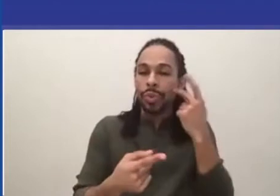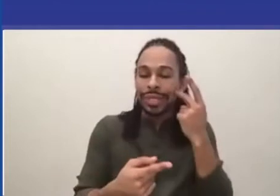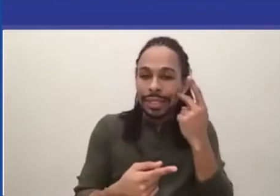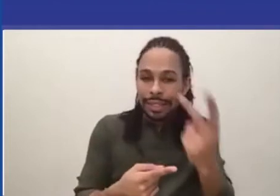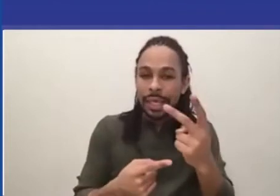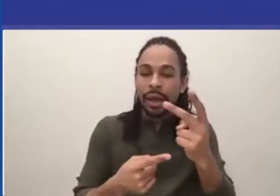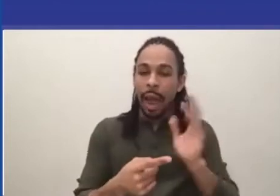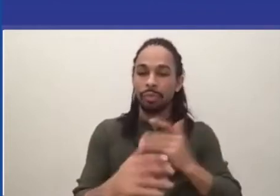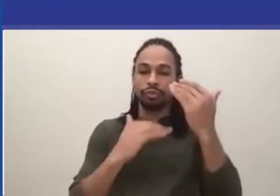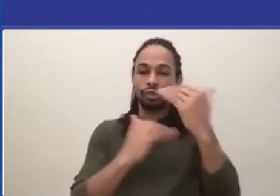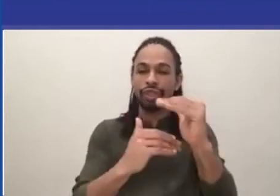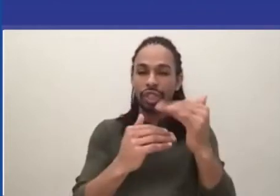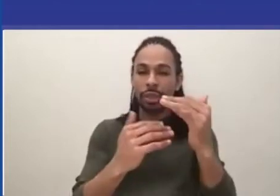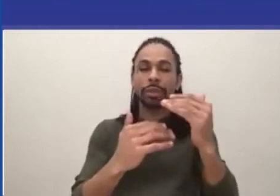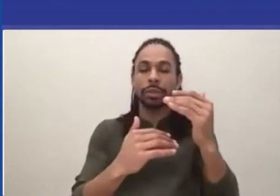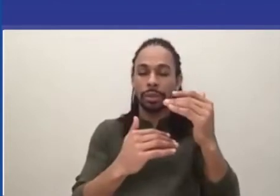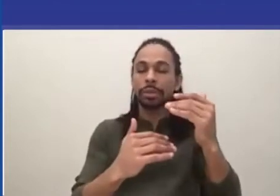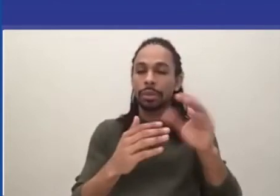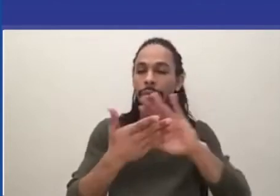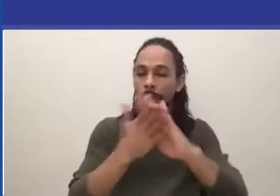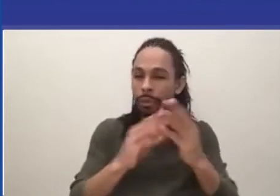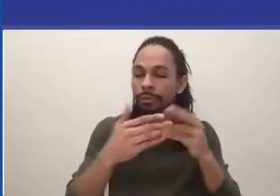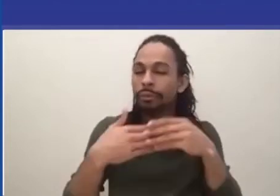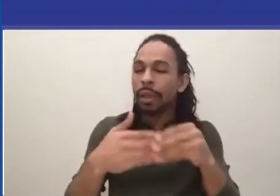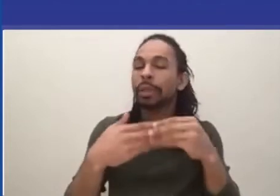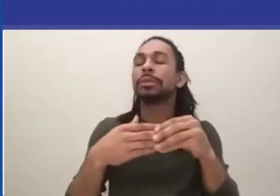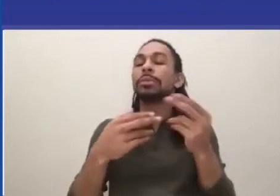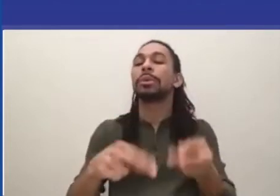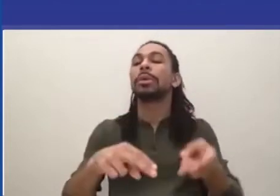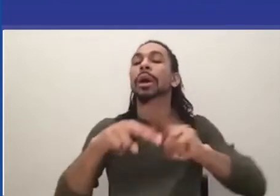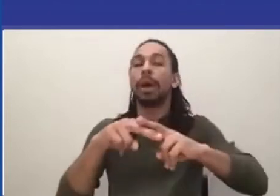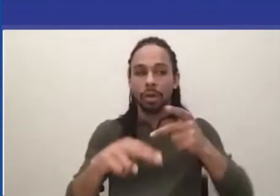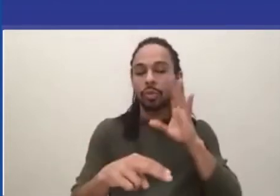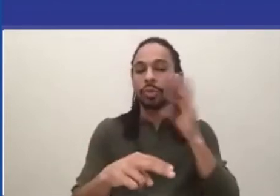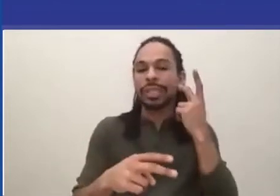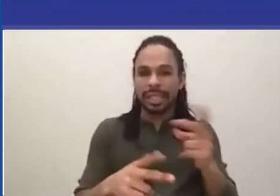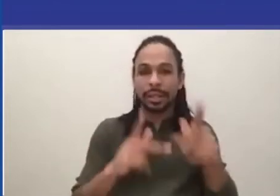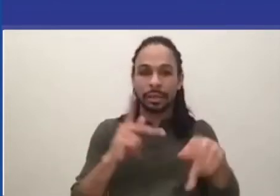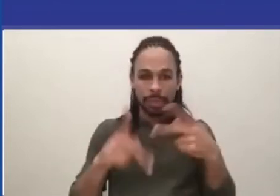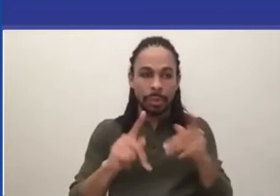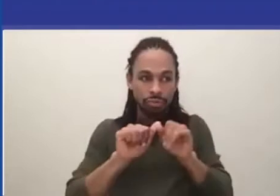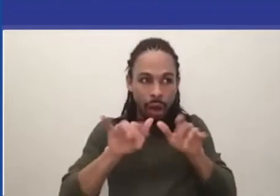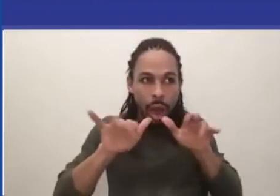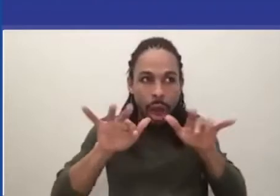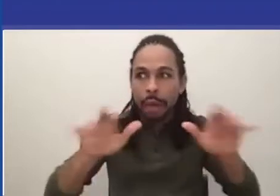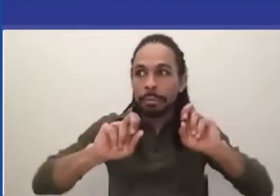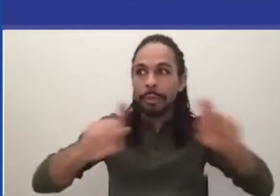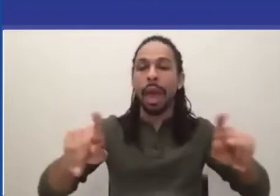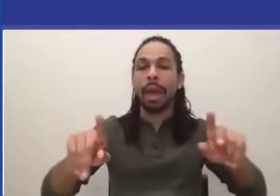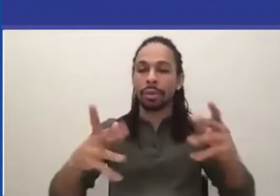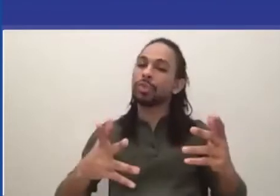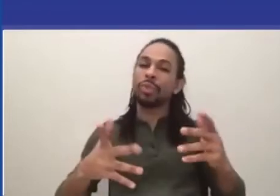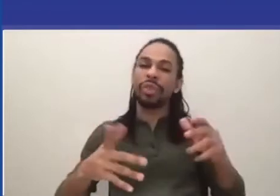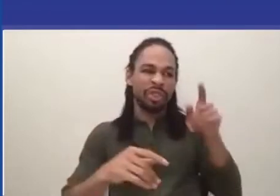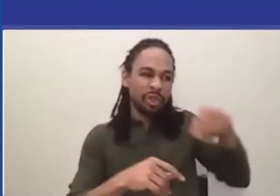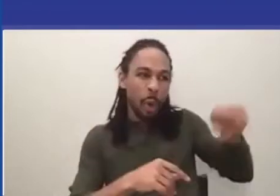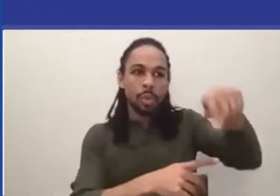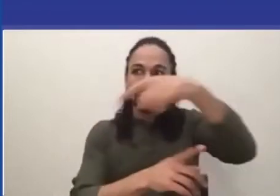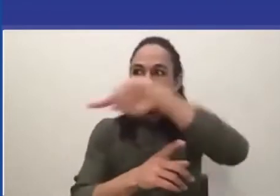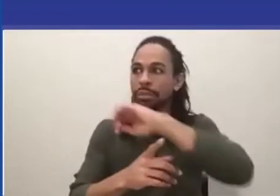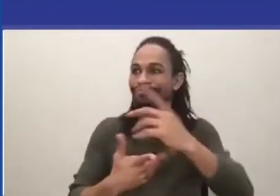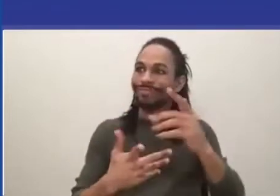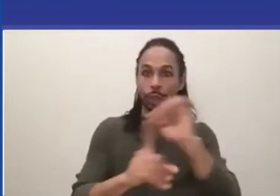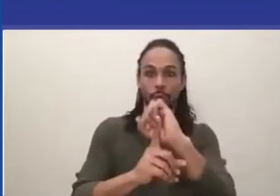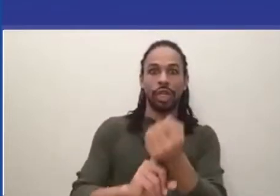into that core of who we are. And I think that because we are these essential workers, that we